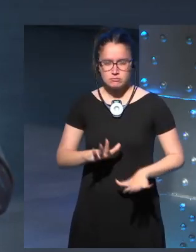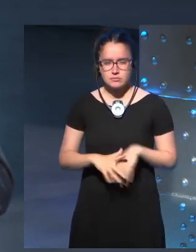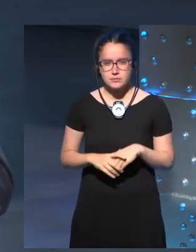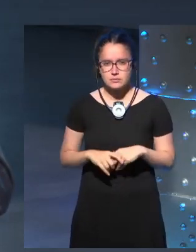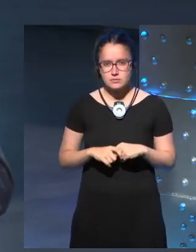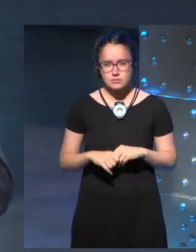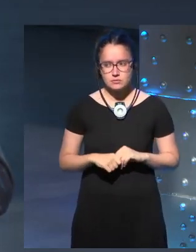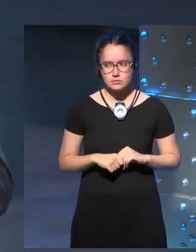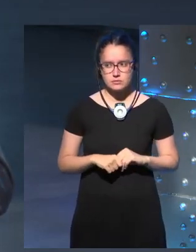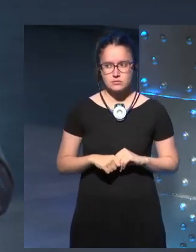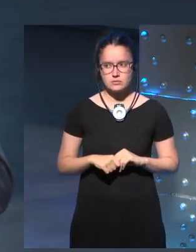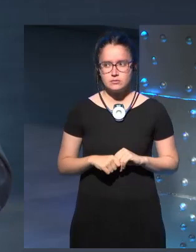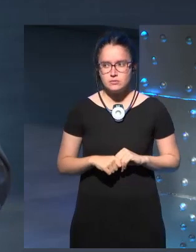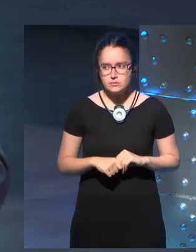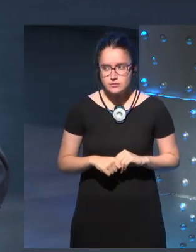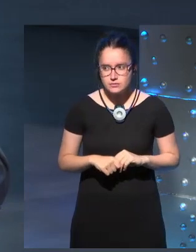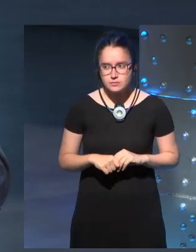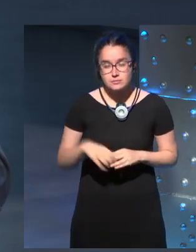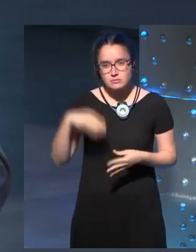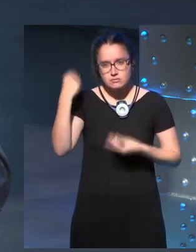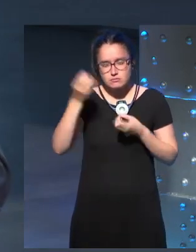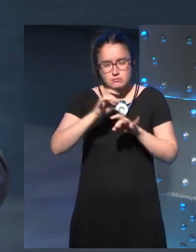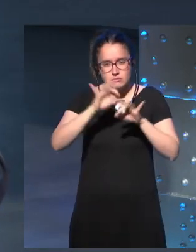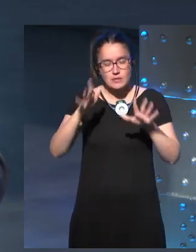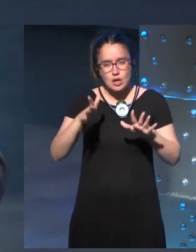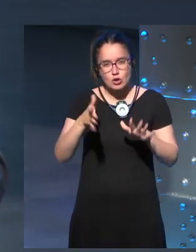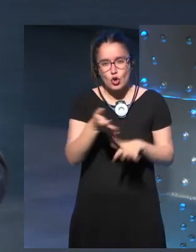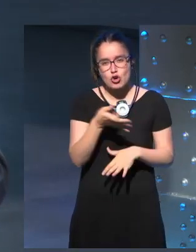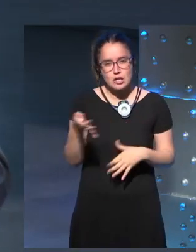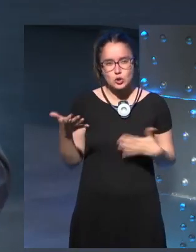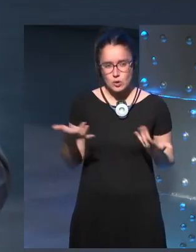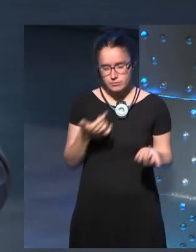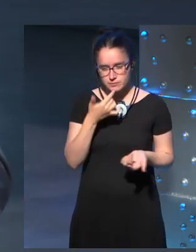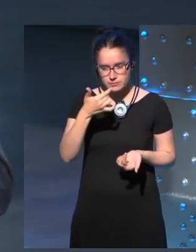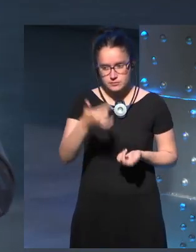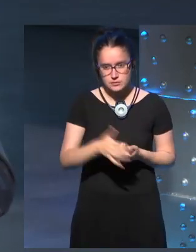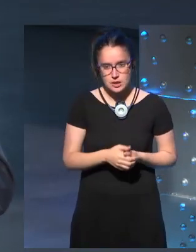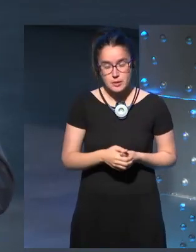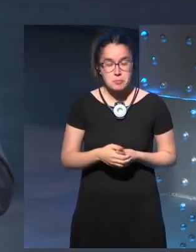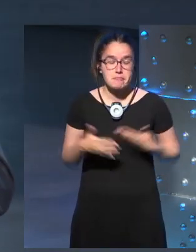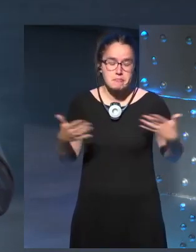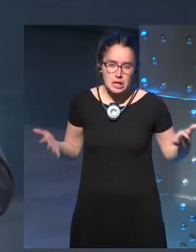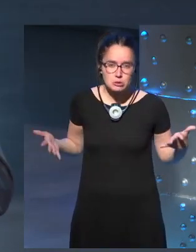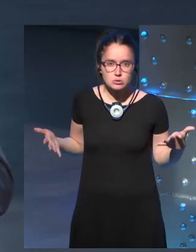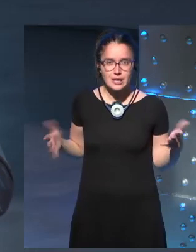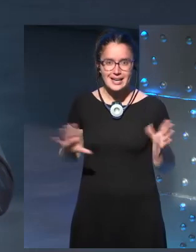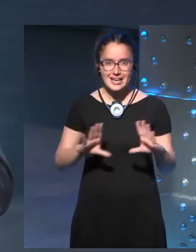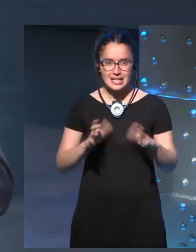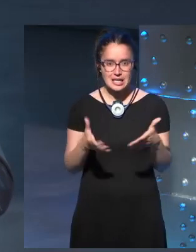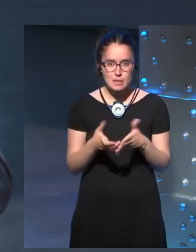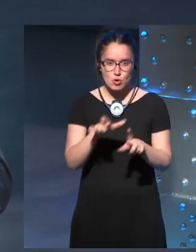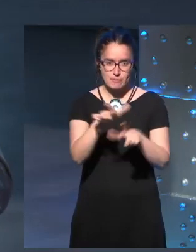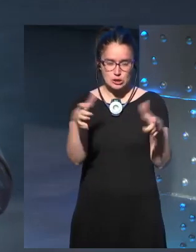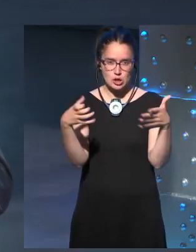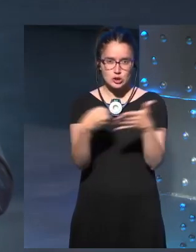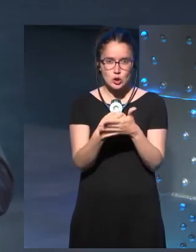I think, obviously, the right thing to say is it's the team and nobody